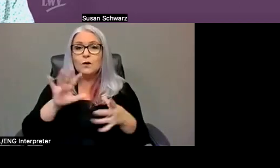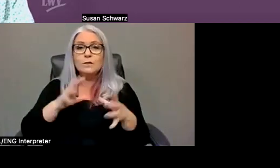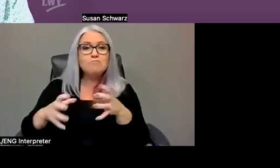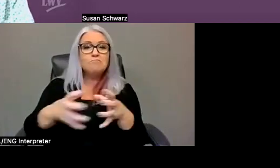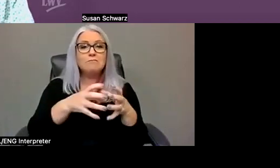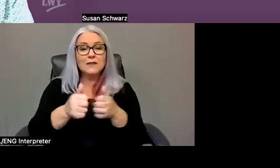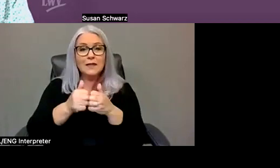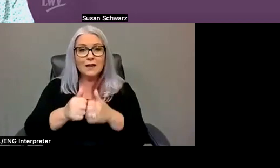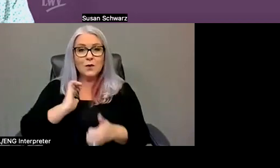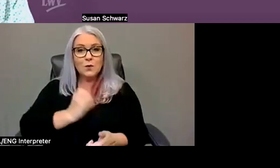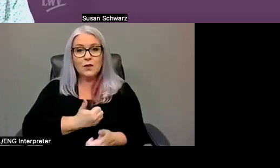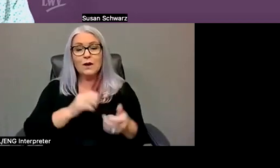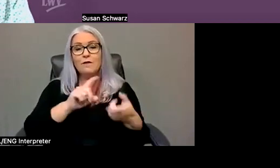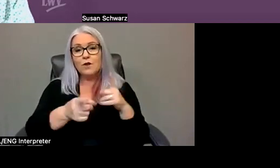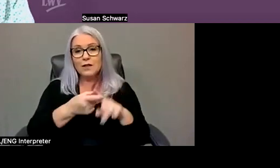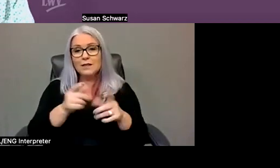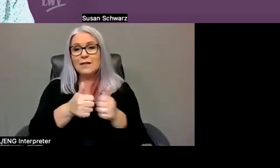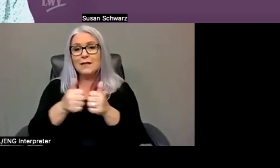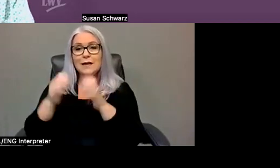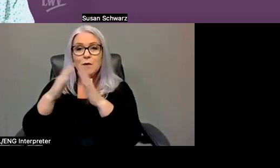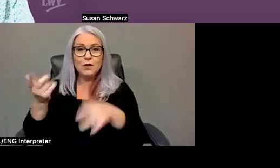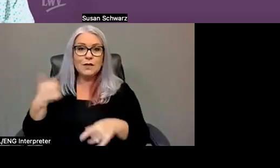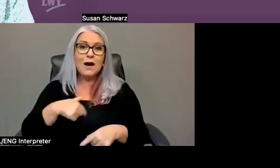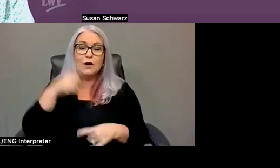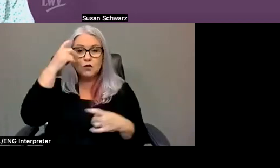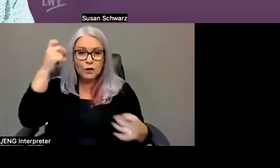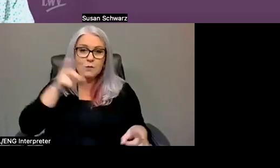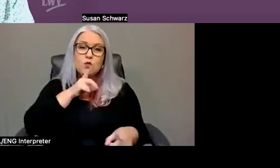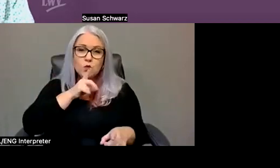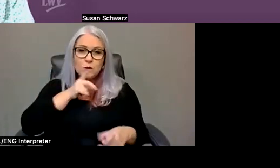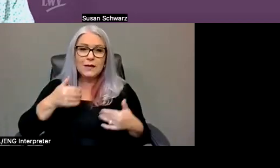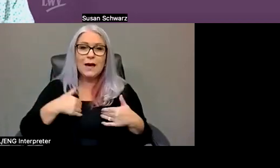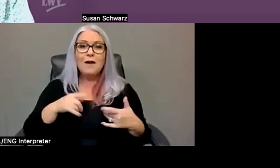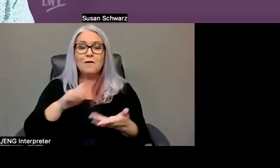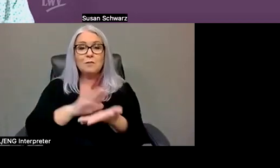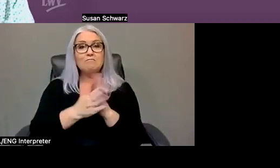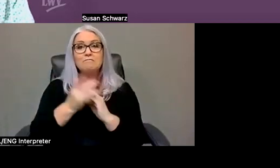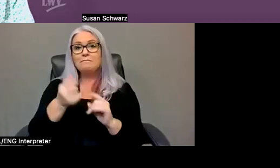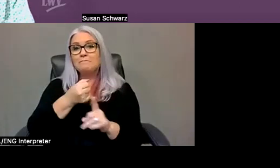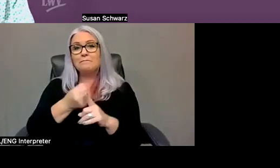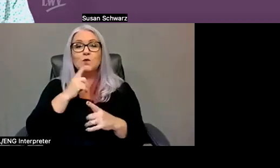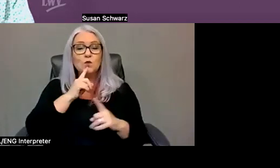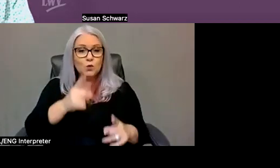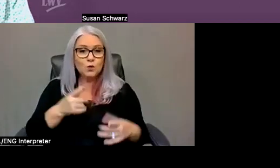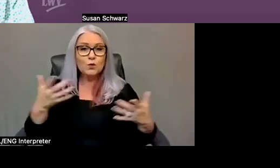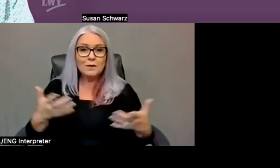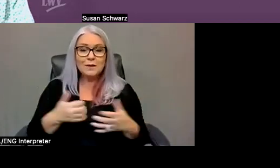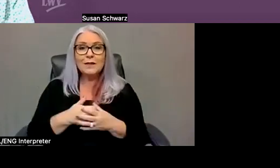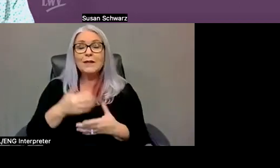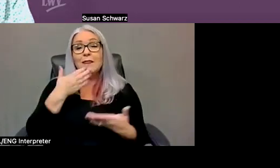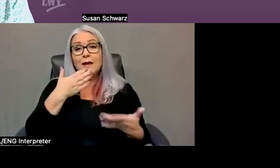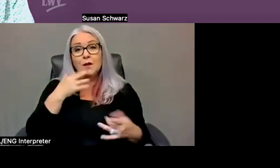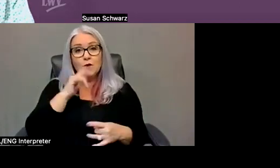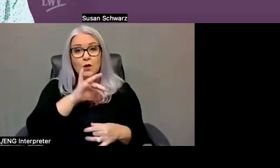this has been a place where our dreams have come true. There's still work to be done, and I ask for your continued support and trust. With your help, we